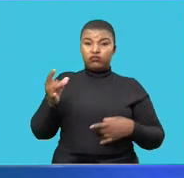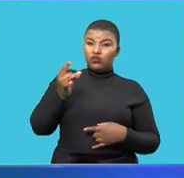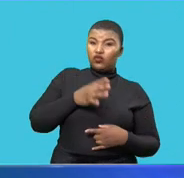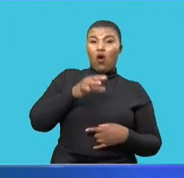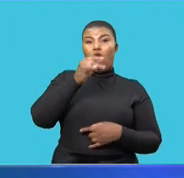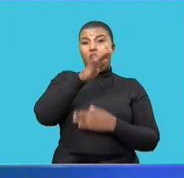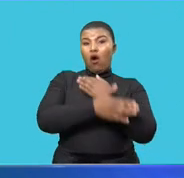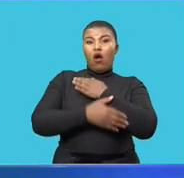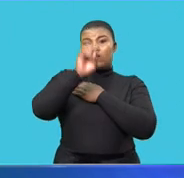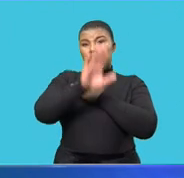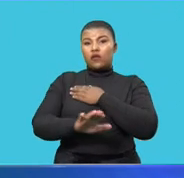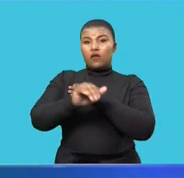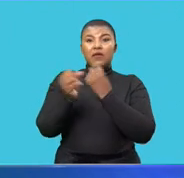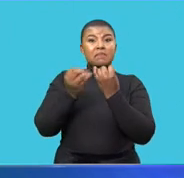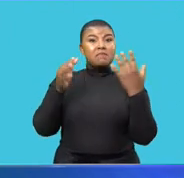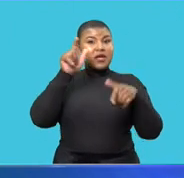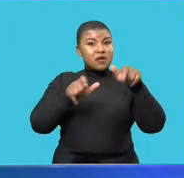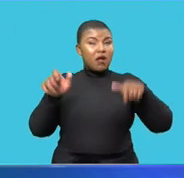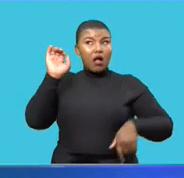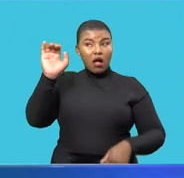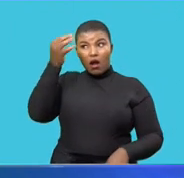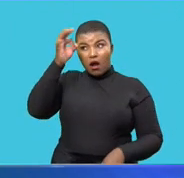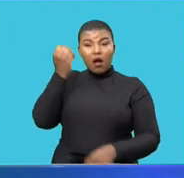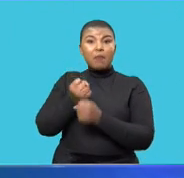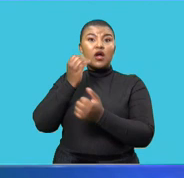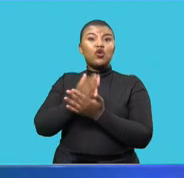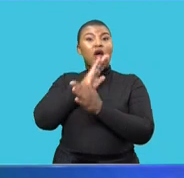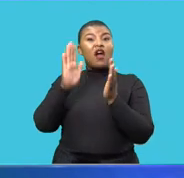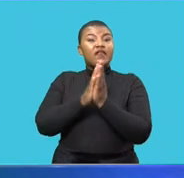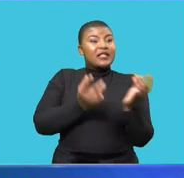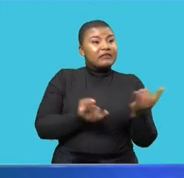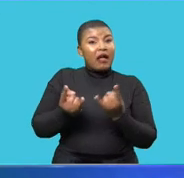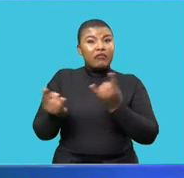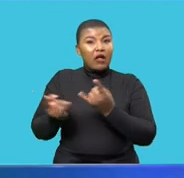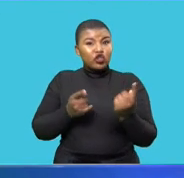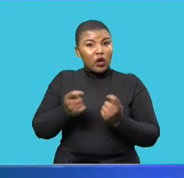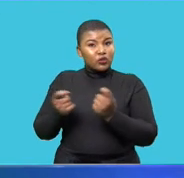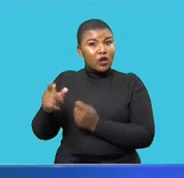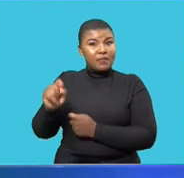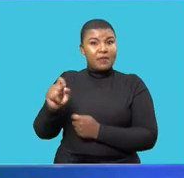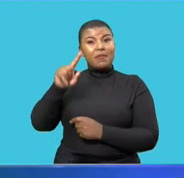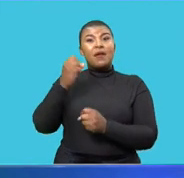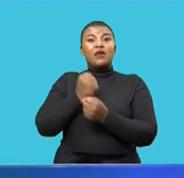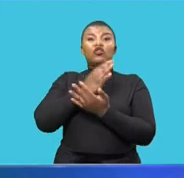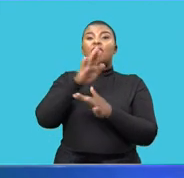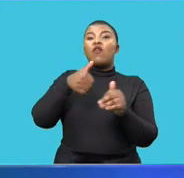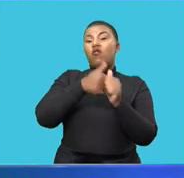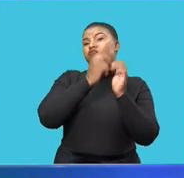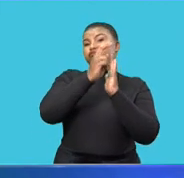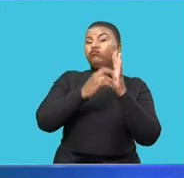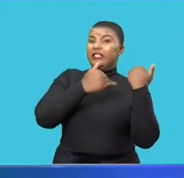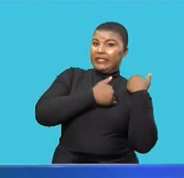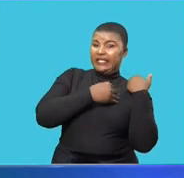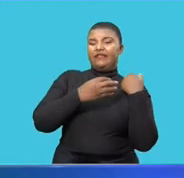lonke ngabemi abaninzi behlaba ikhwelo kurhulumente ukuba aqinisekise ukuba amashishini asekuhlaleni ayayithobela imithetho yokhuseleko